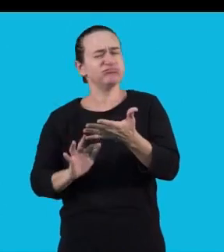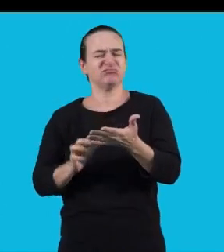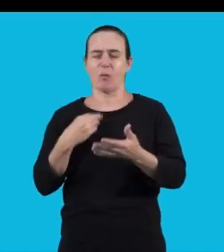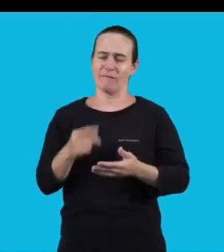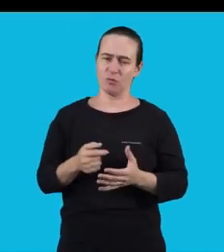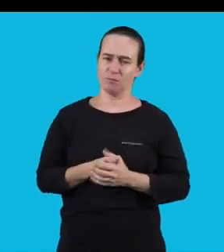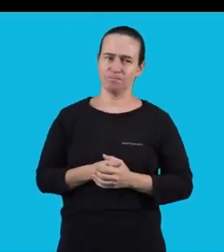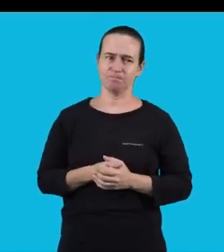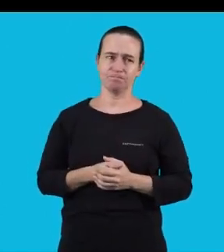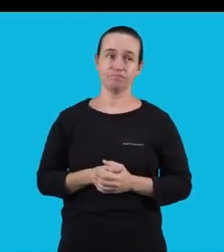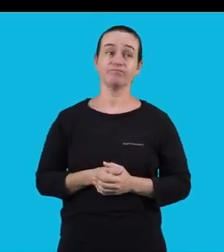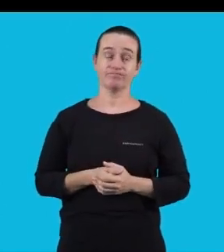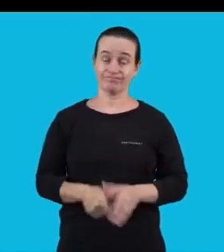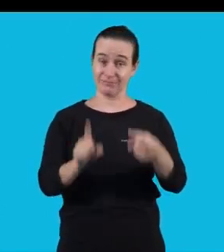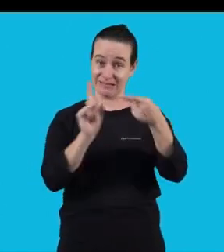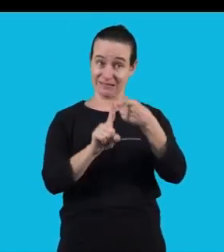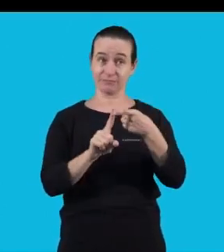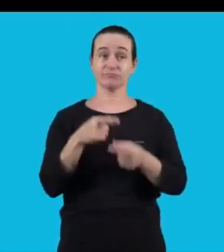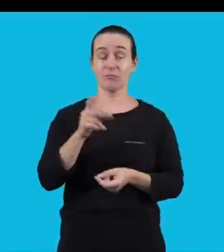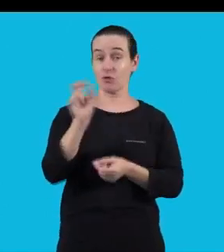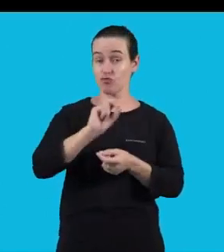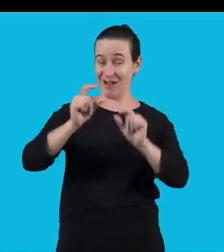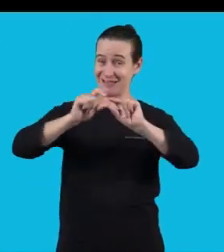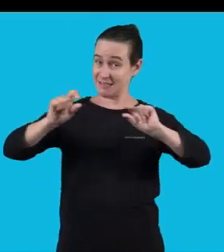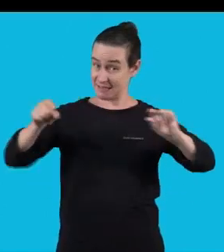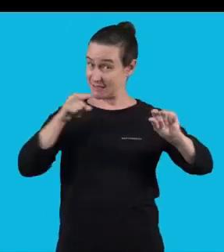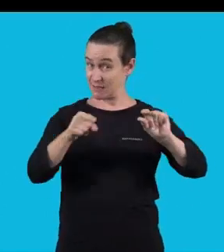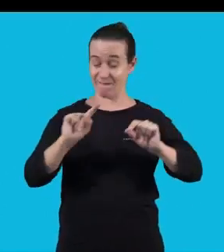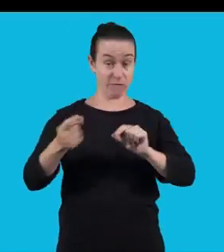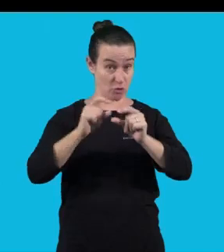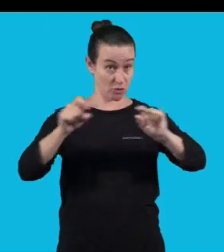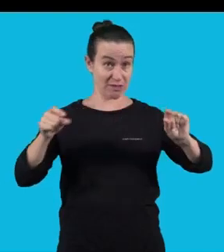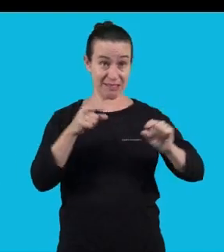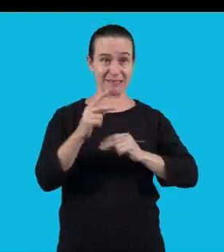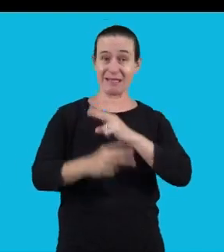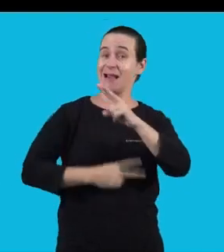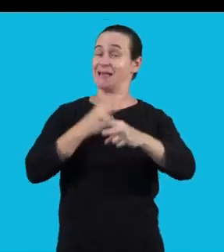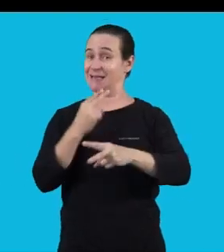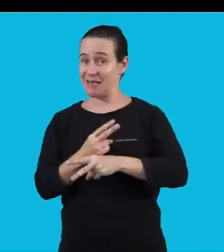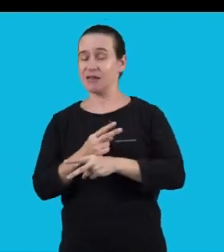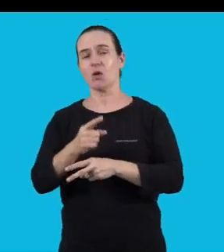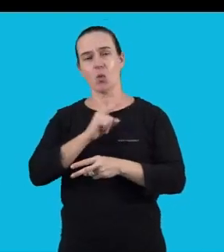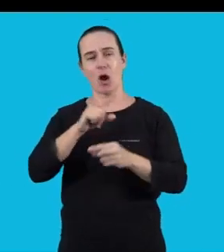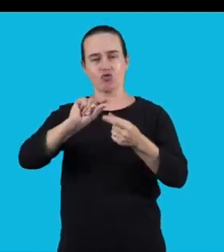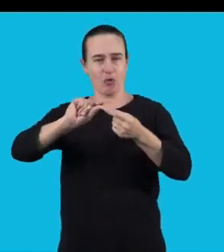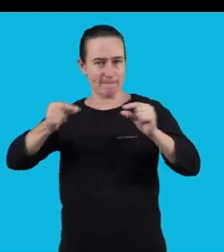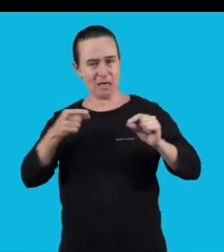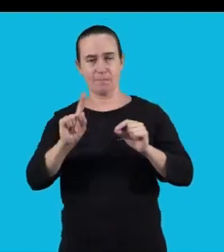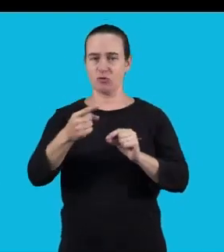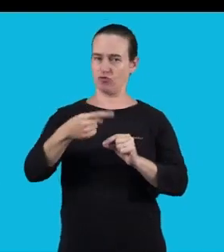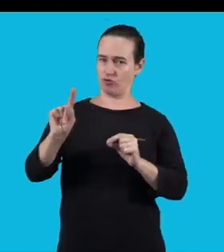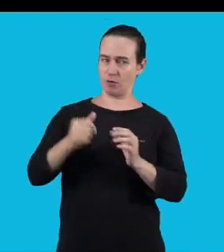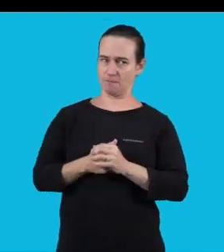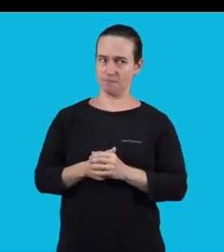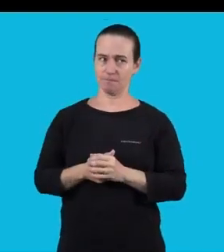these questions. Question 5.1. Rewrite the first sentence of paragraph 1 so that it is